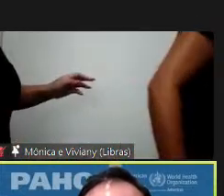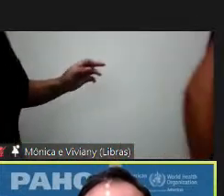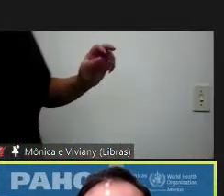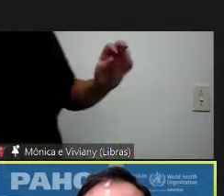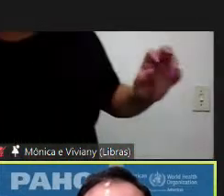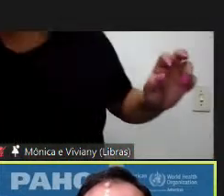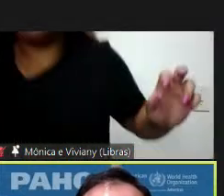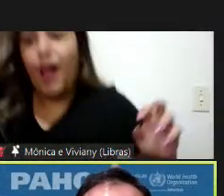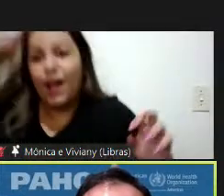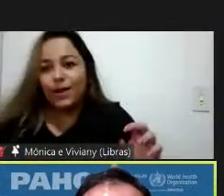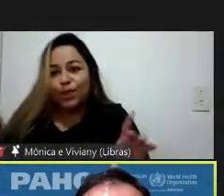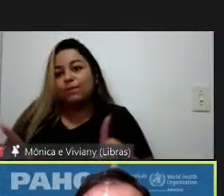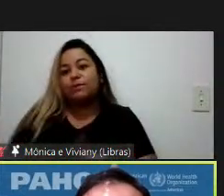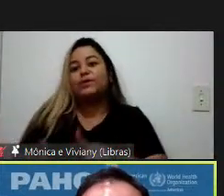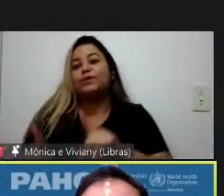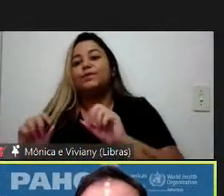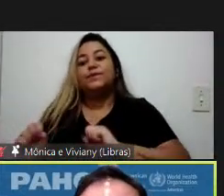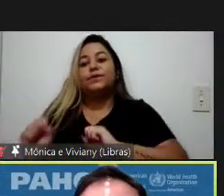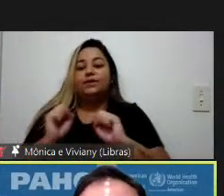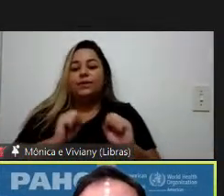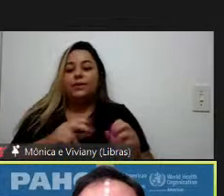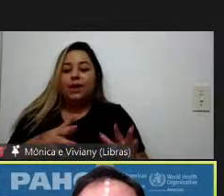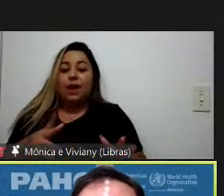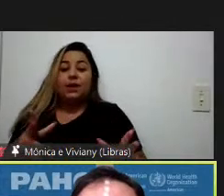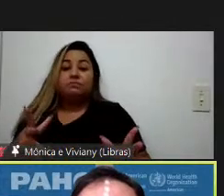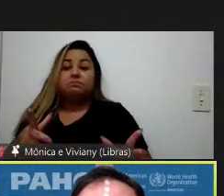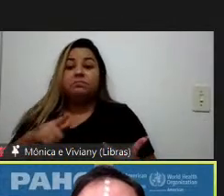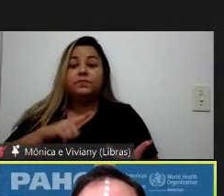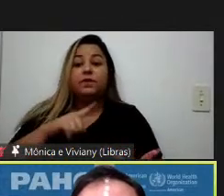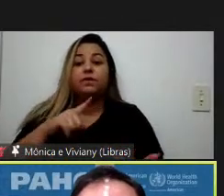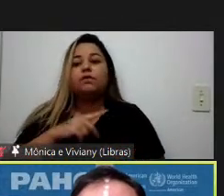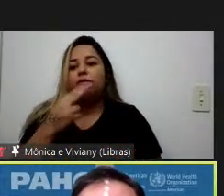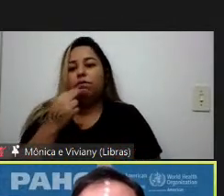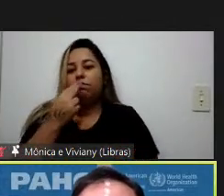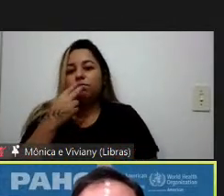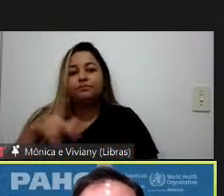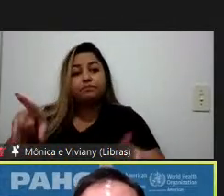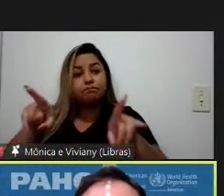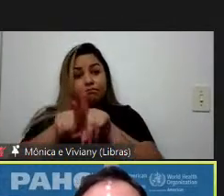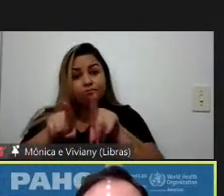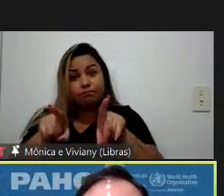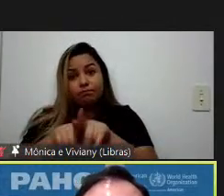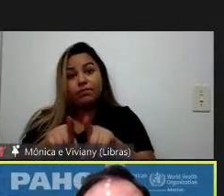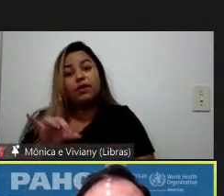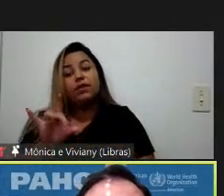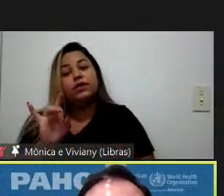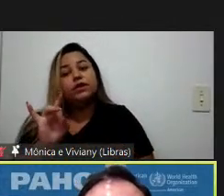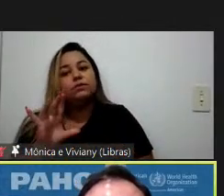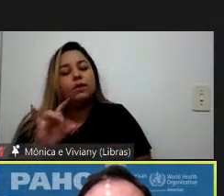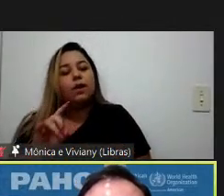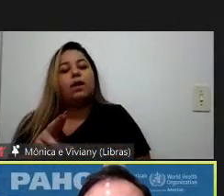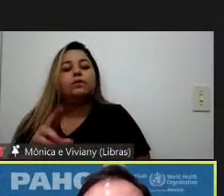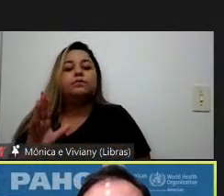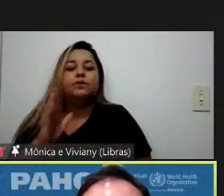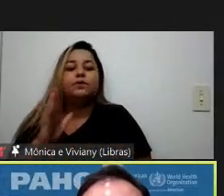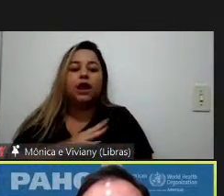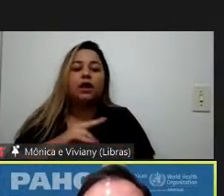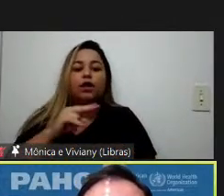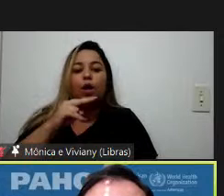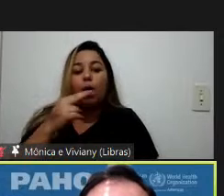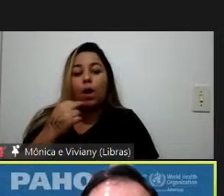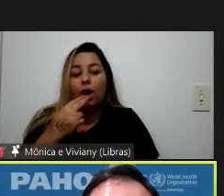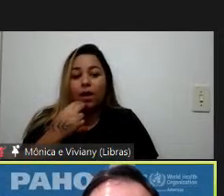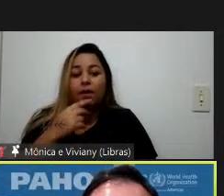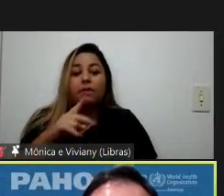dealing diseases that can be prevent and treat diseases that can be aggravated by undernutrition, but not only